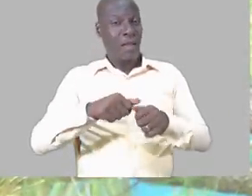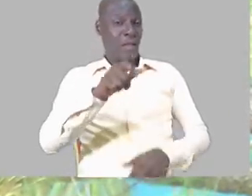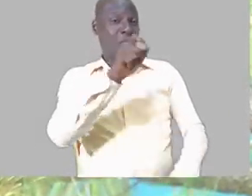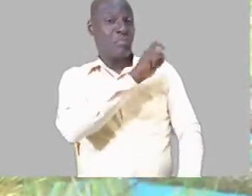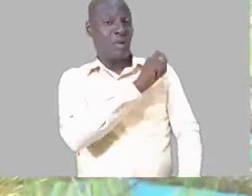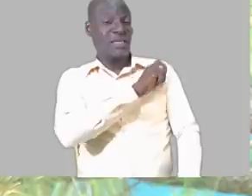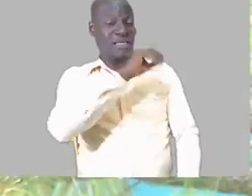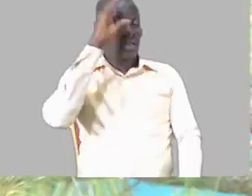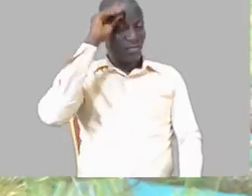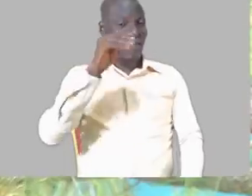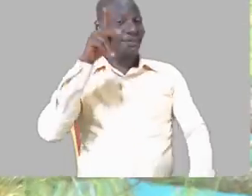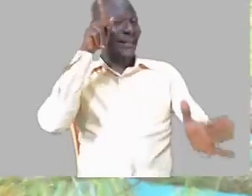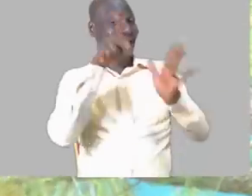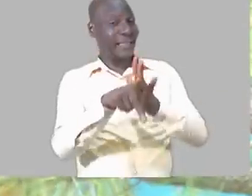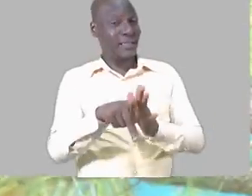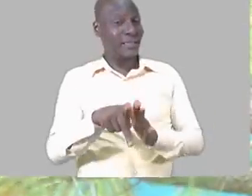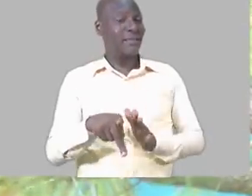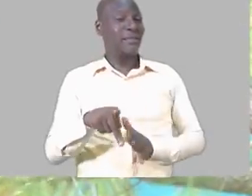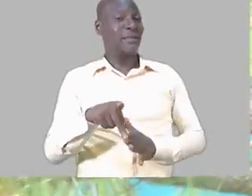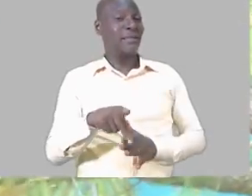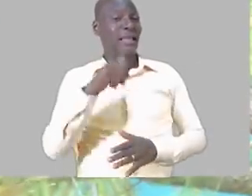ade bo sabe sabe ne mpena